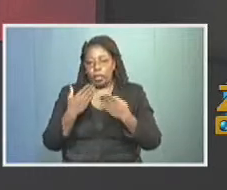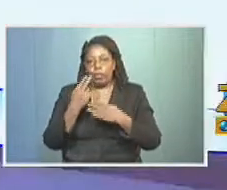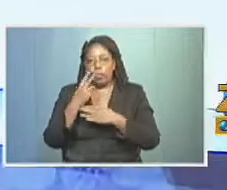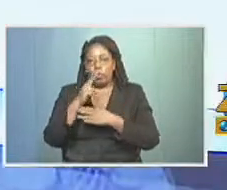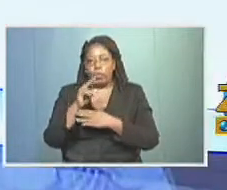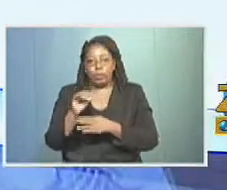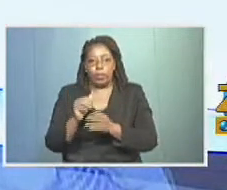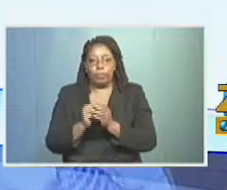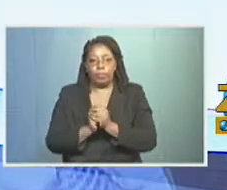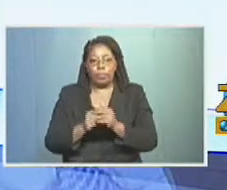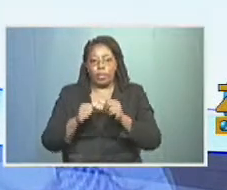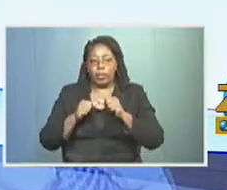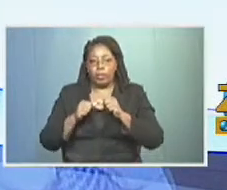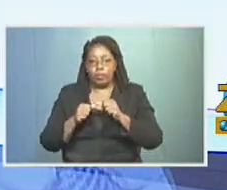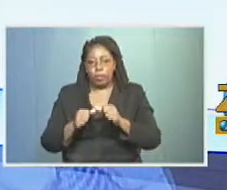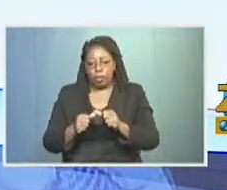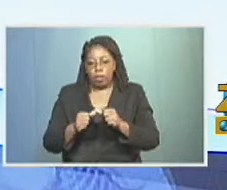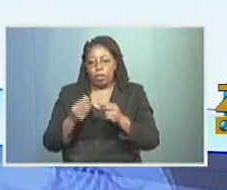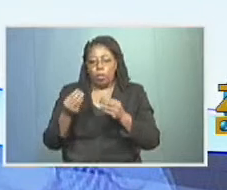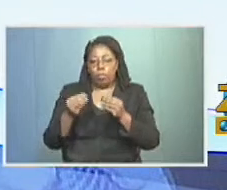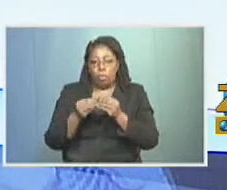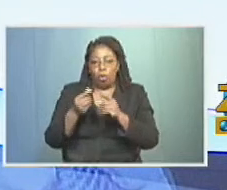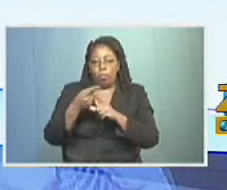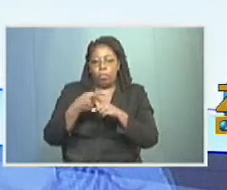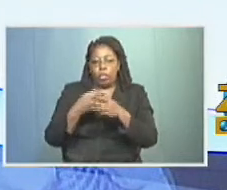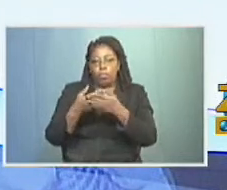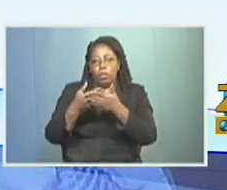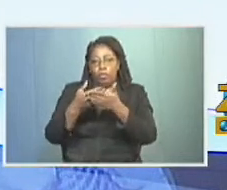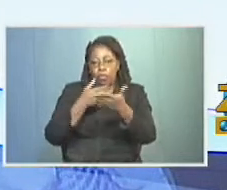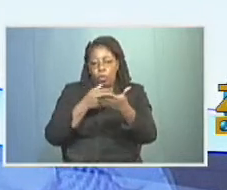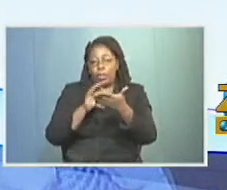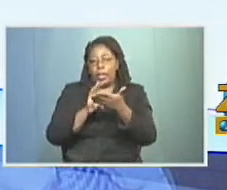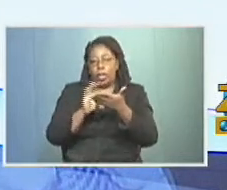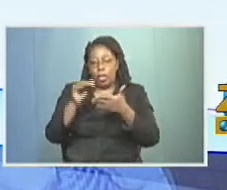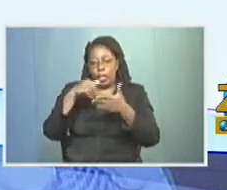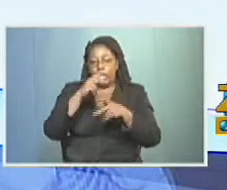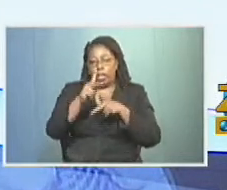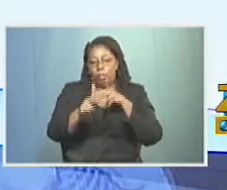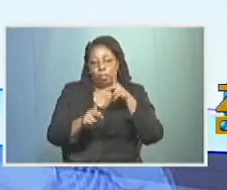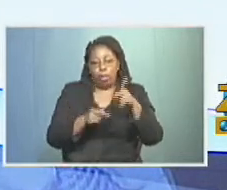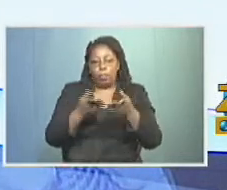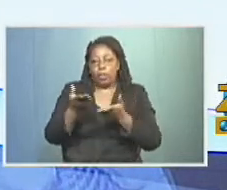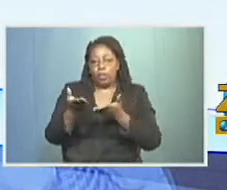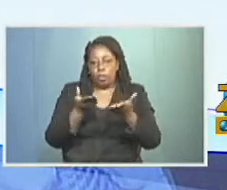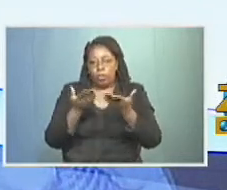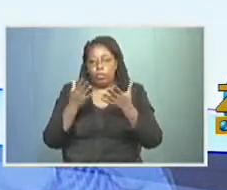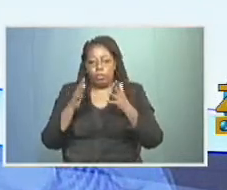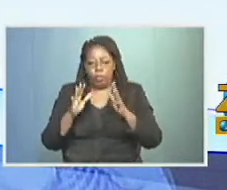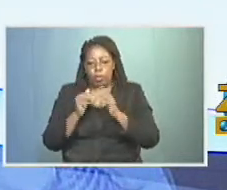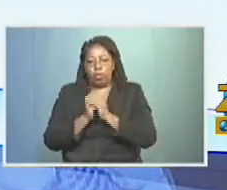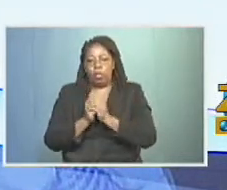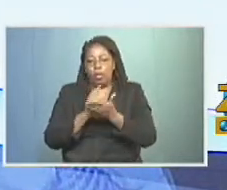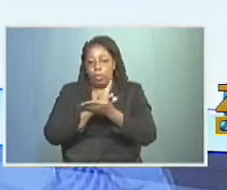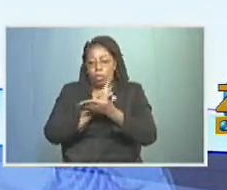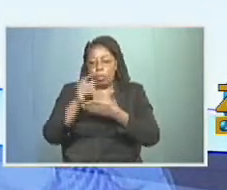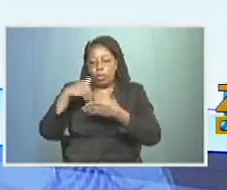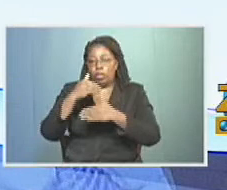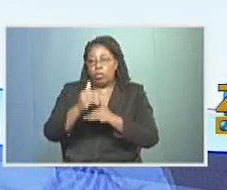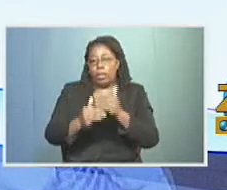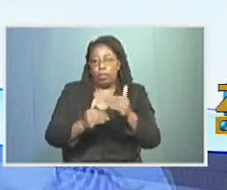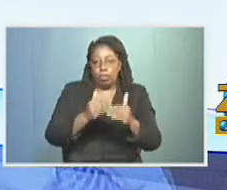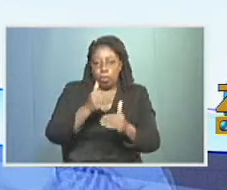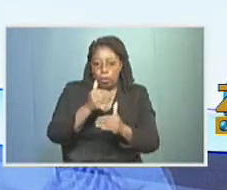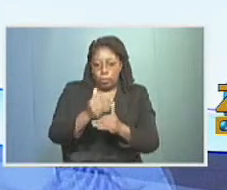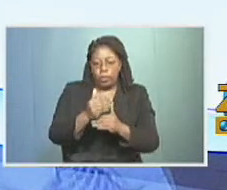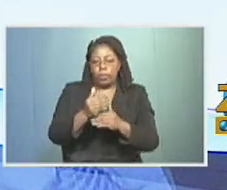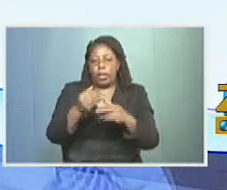in. Still several more months to go before that audit into the public service is complete, but weeks into the process and